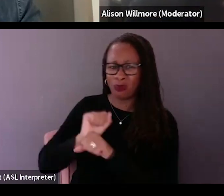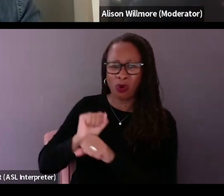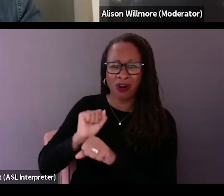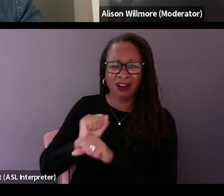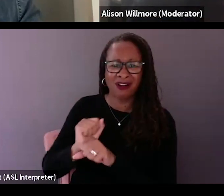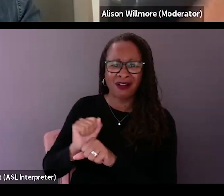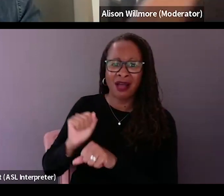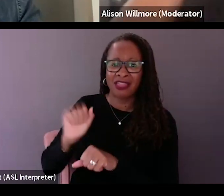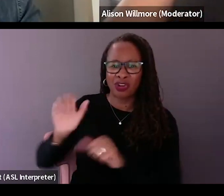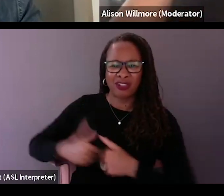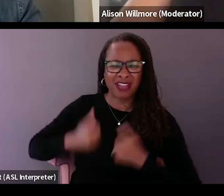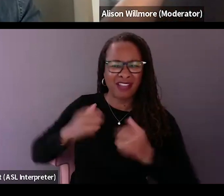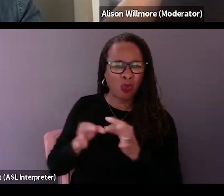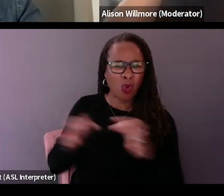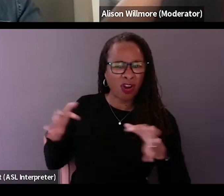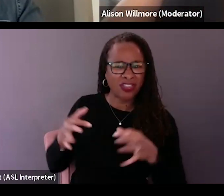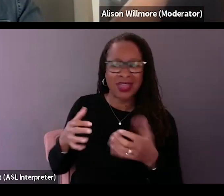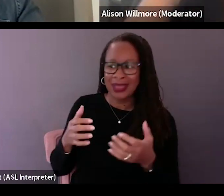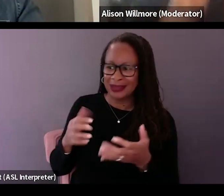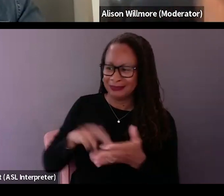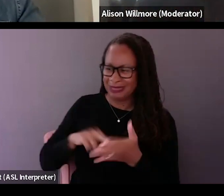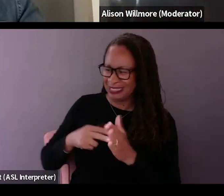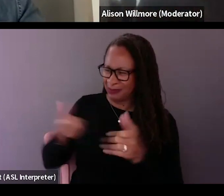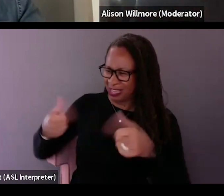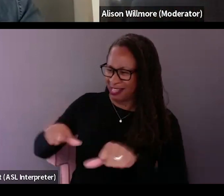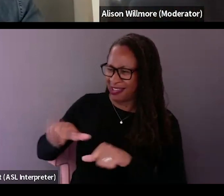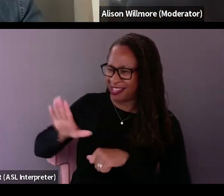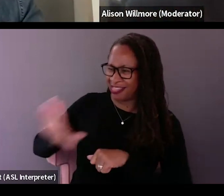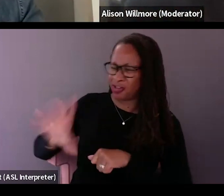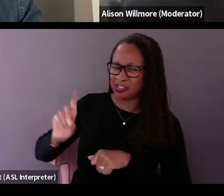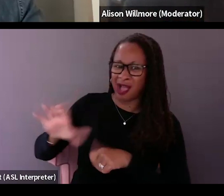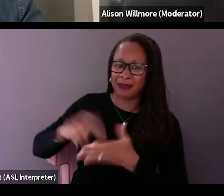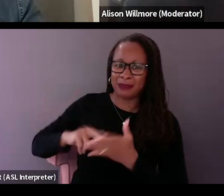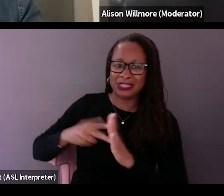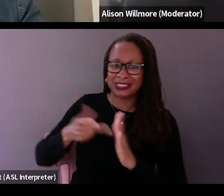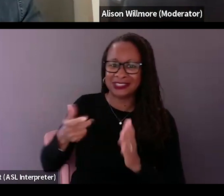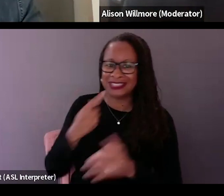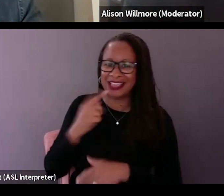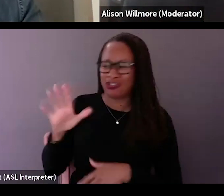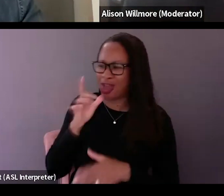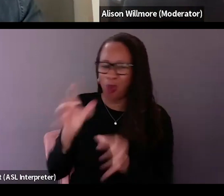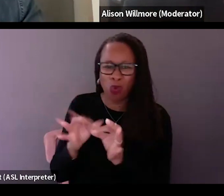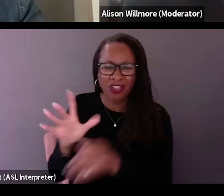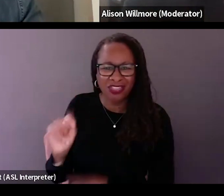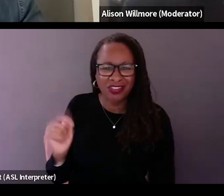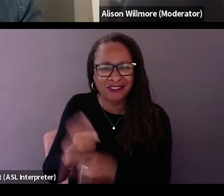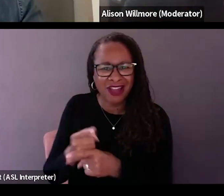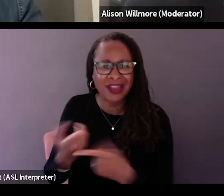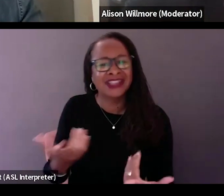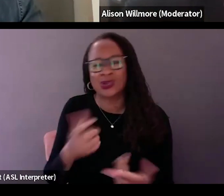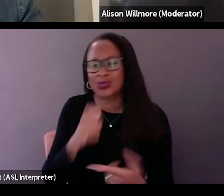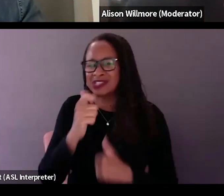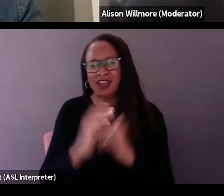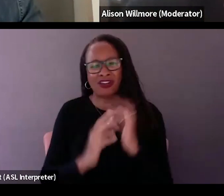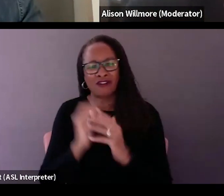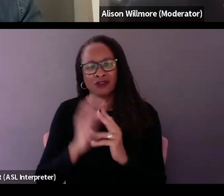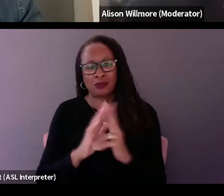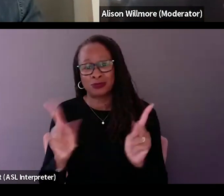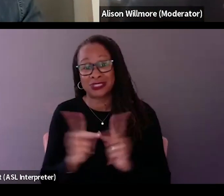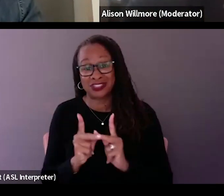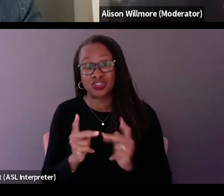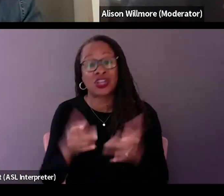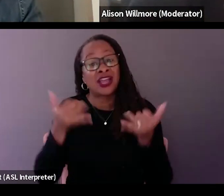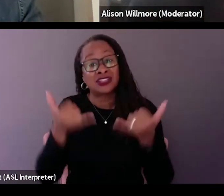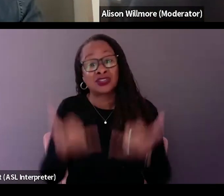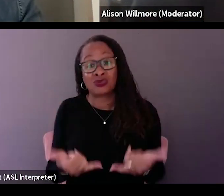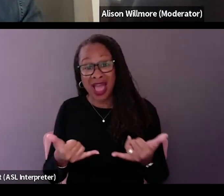by declining the documentary, and it's led to some pretty uncomfortable positions. So at this point in my career, I'm even very careful